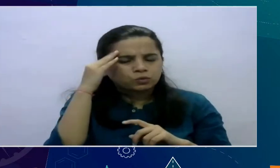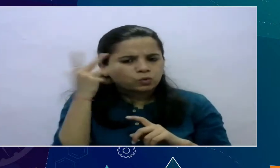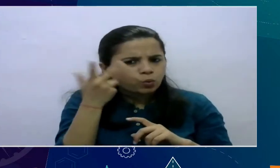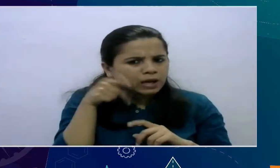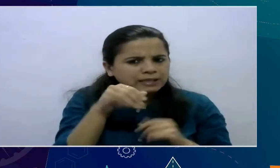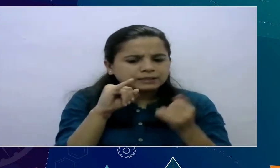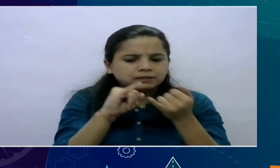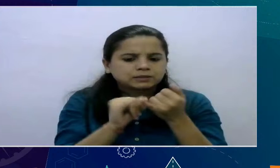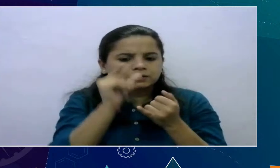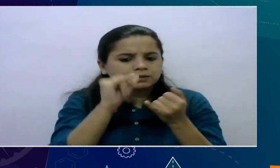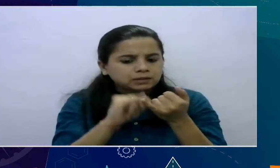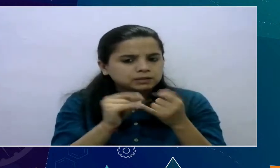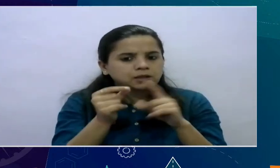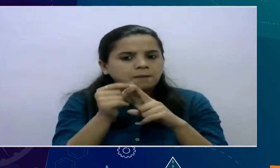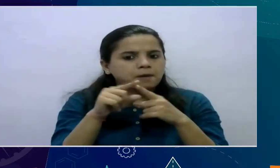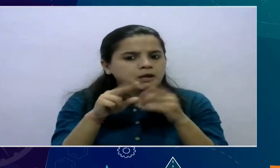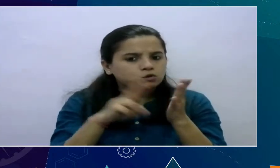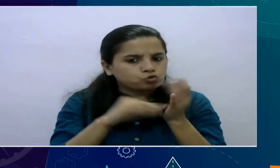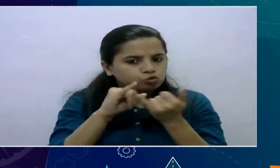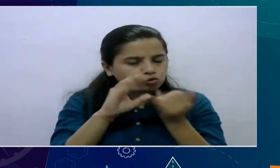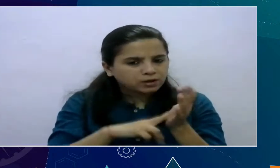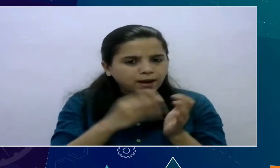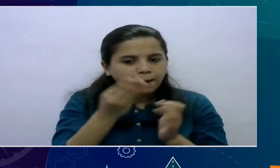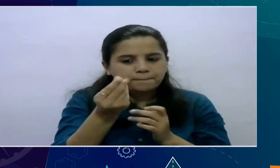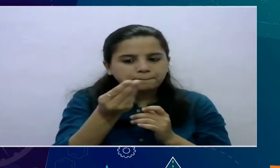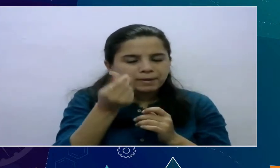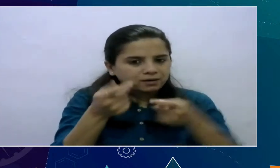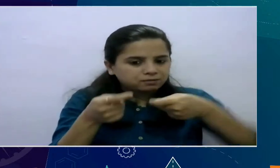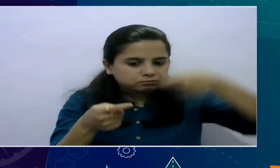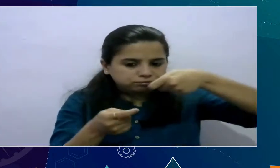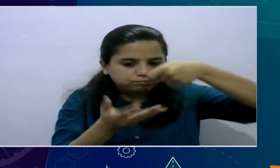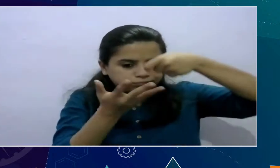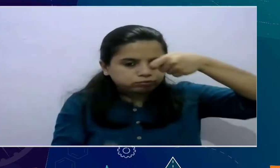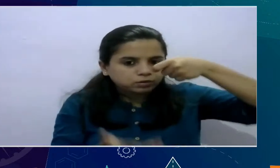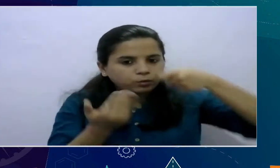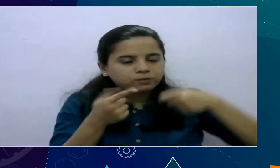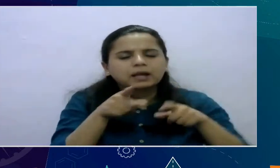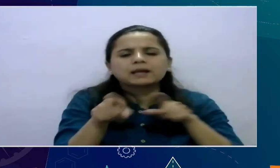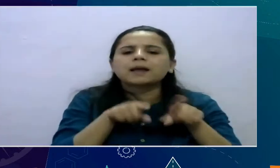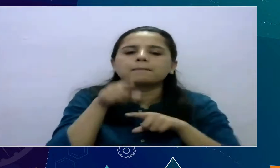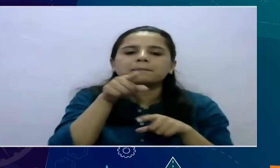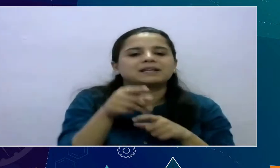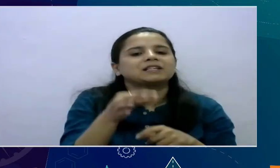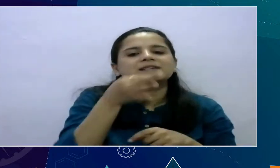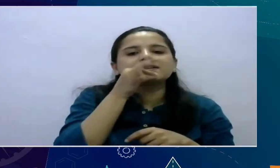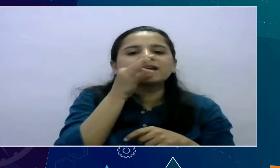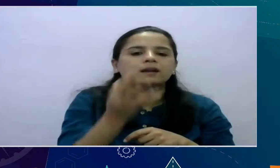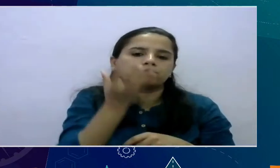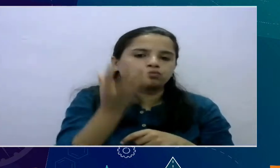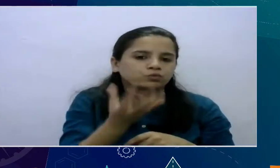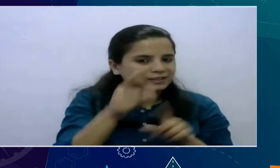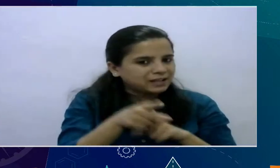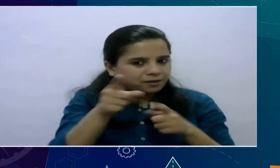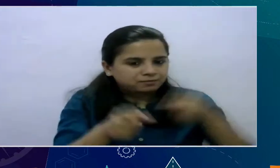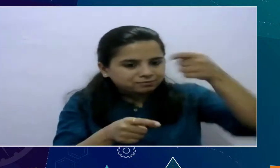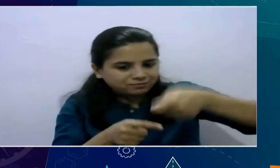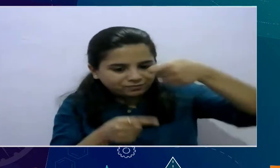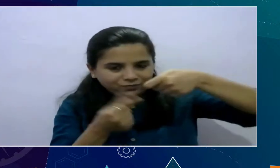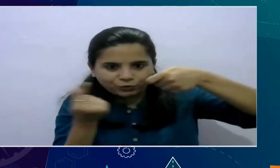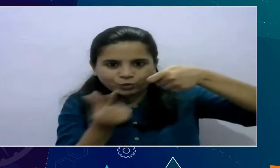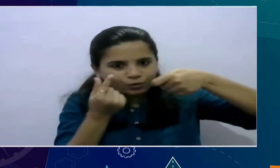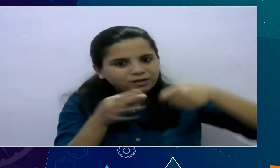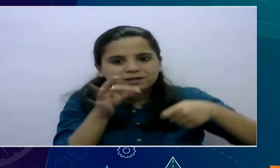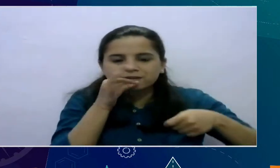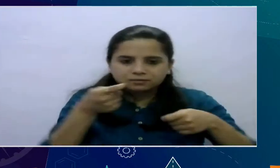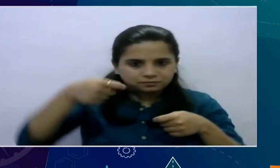being separable by filtration is clearly understood when you make a cup of tea. That's how you use a strainer, right? But you will